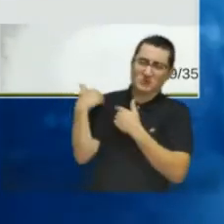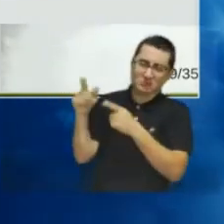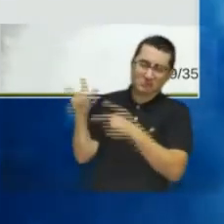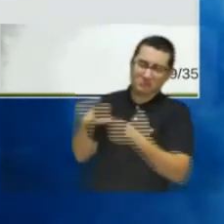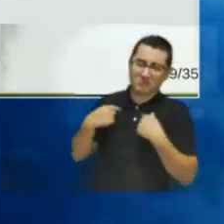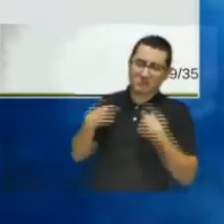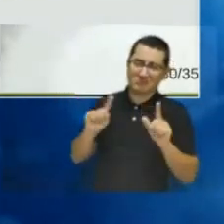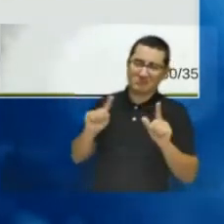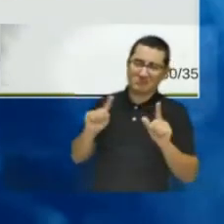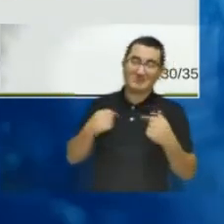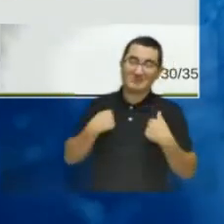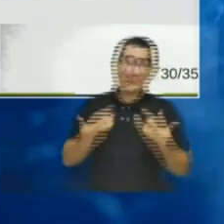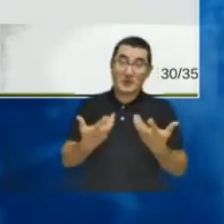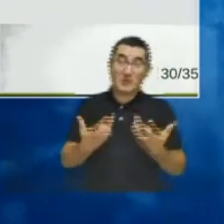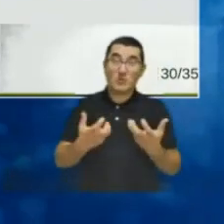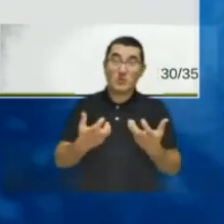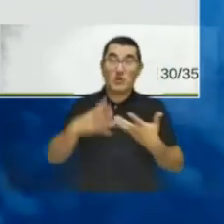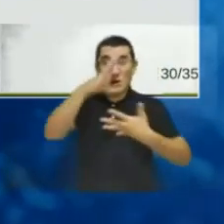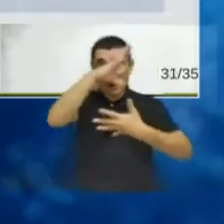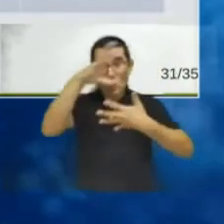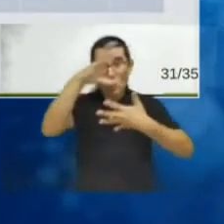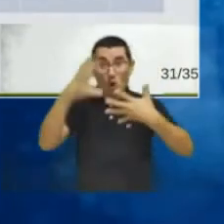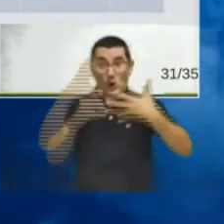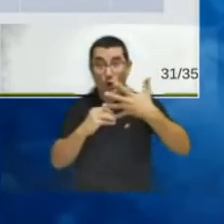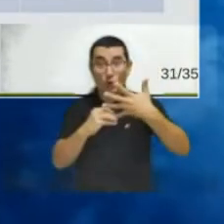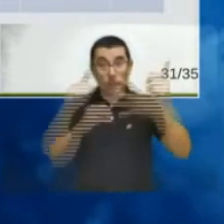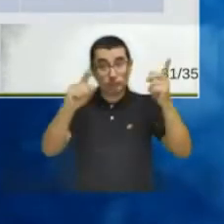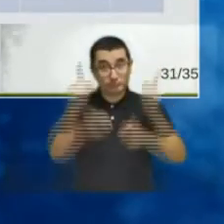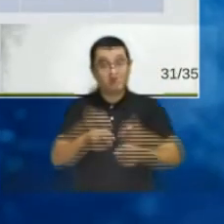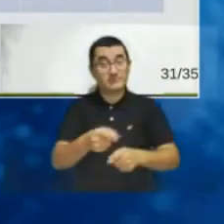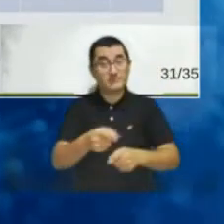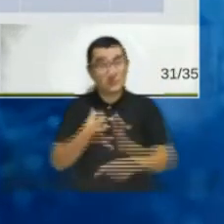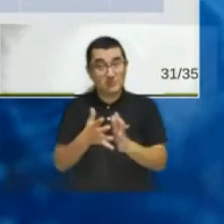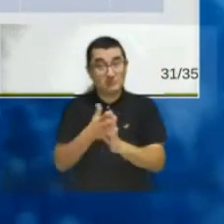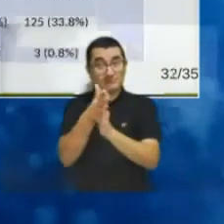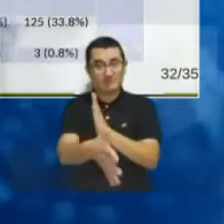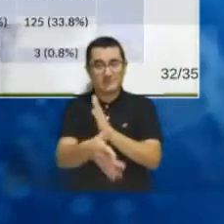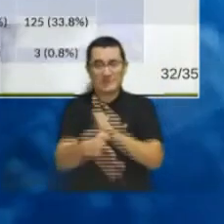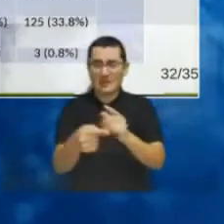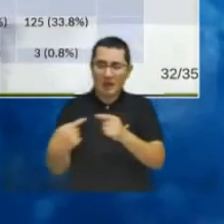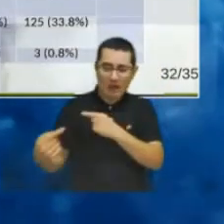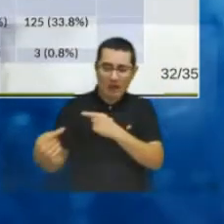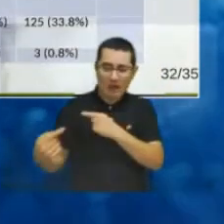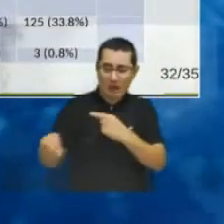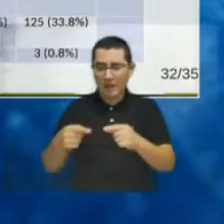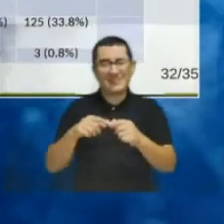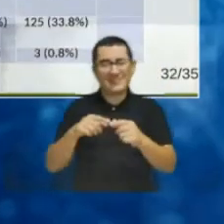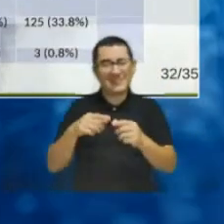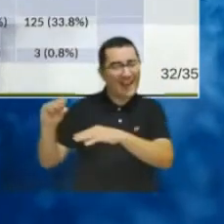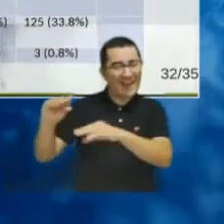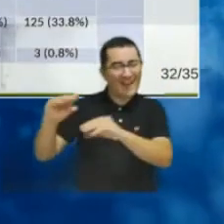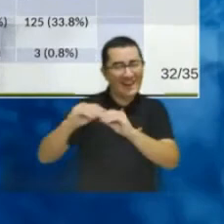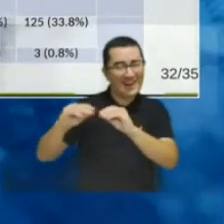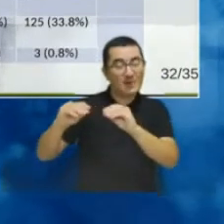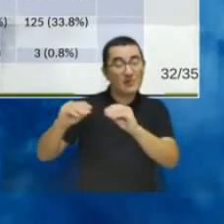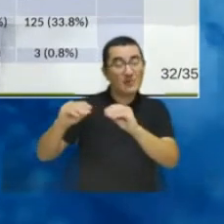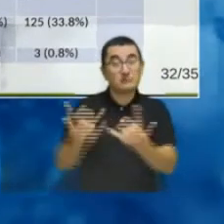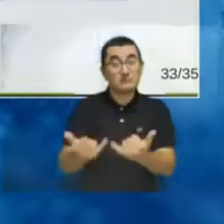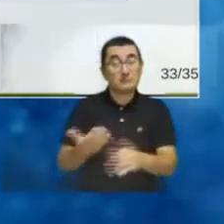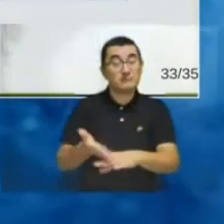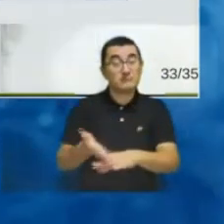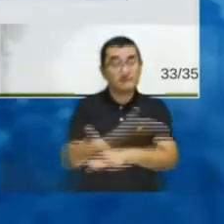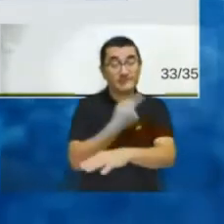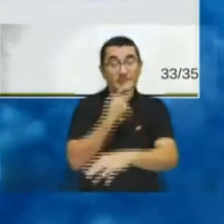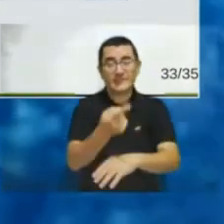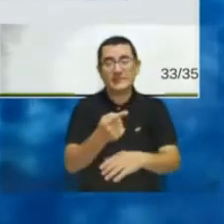right now because there is an interesting conclusion that I could be able to share, but I don't feel comfortable in sharing this data. I believe Juan Camilo should do